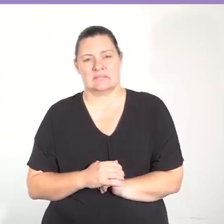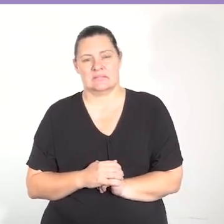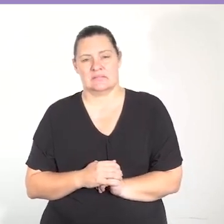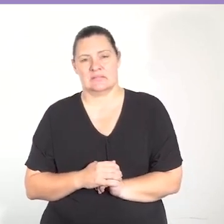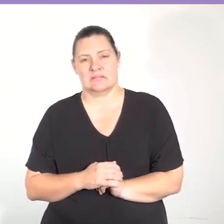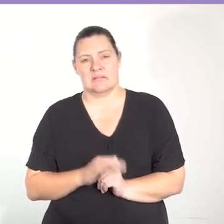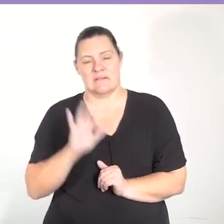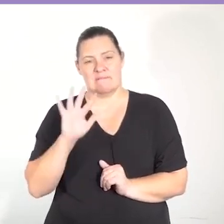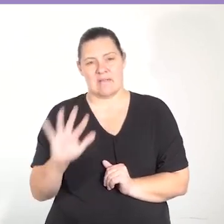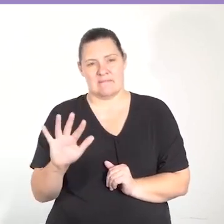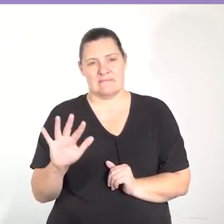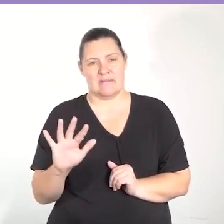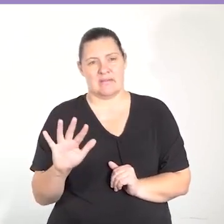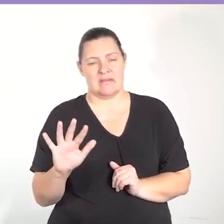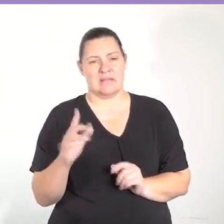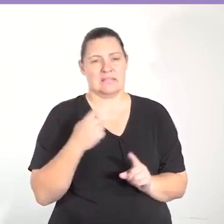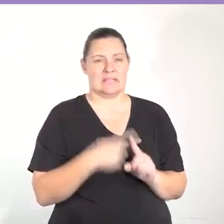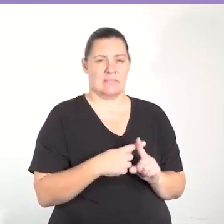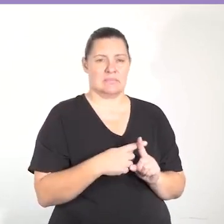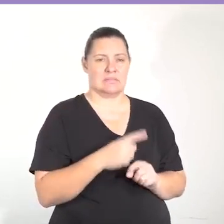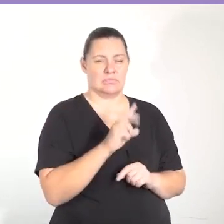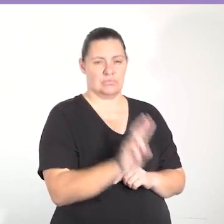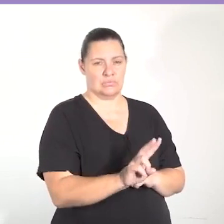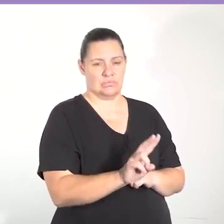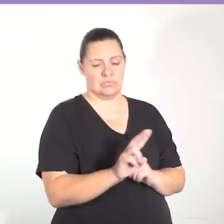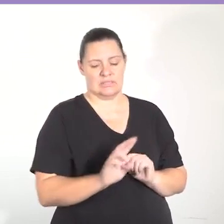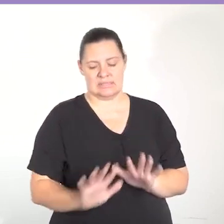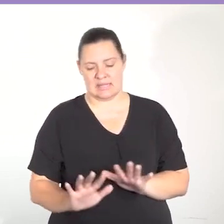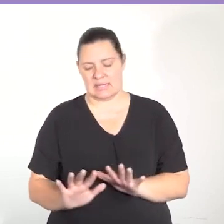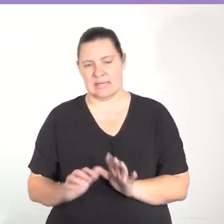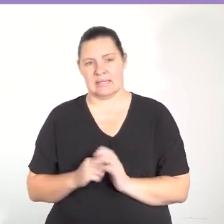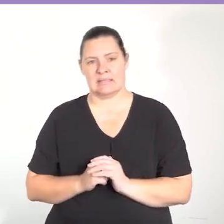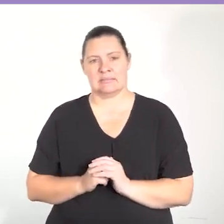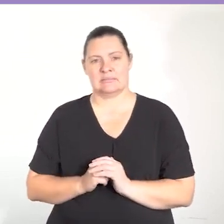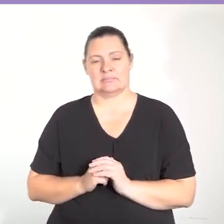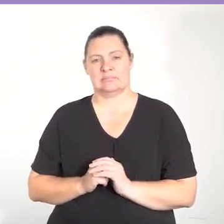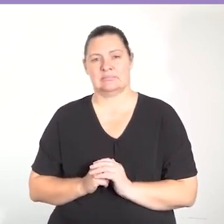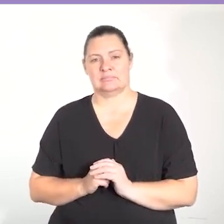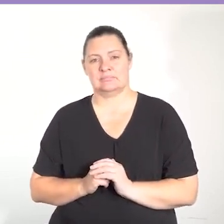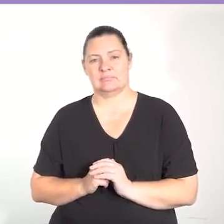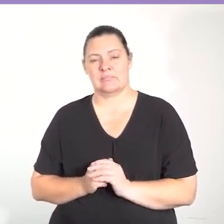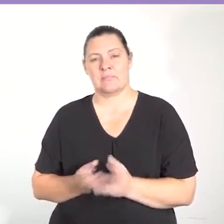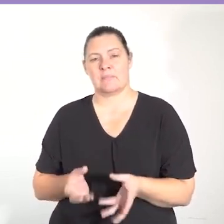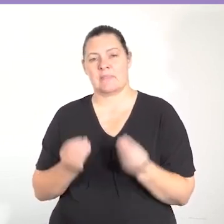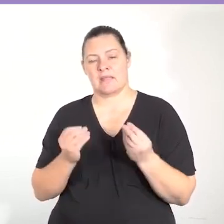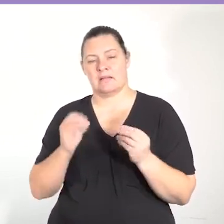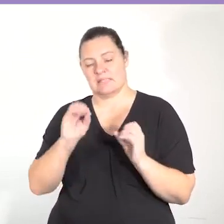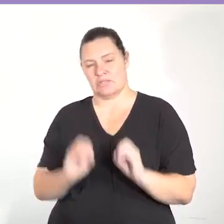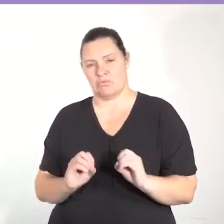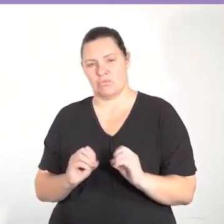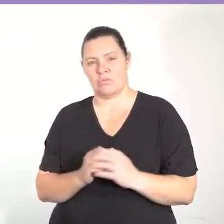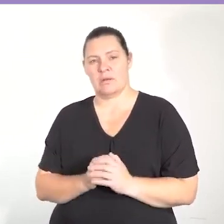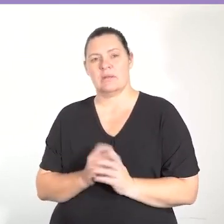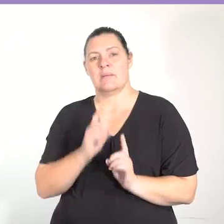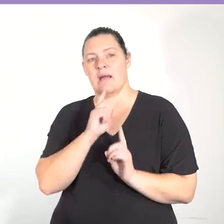5 of them. So when we say 5 ones multiplied by 2, it gives me an answer of 10. Then 10 minus 10